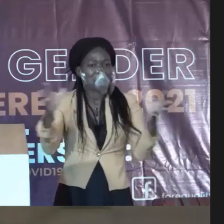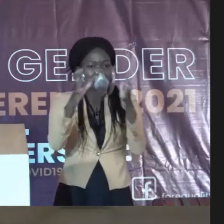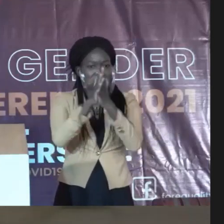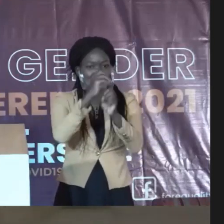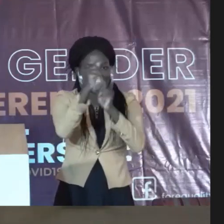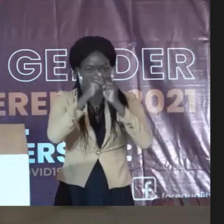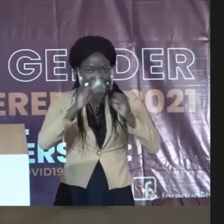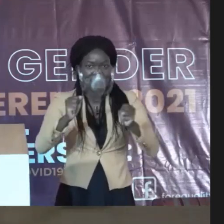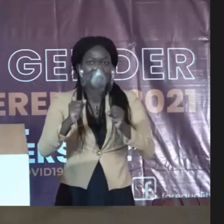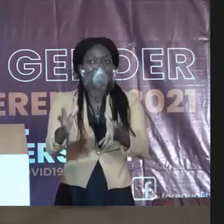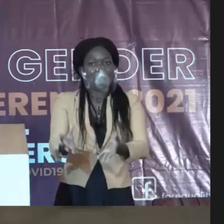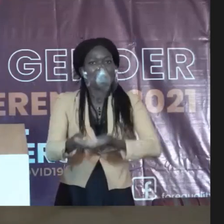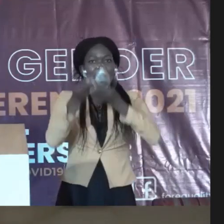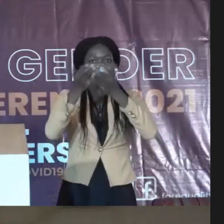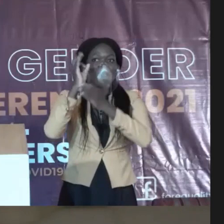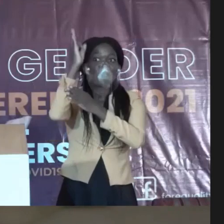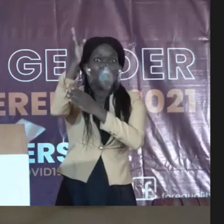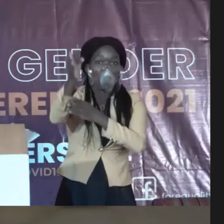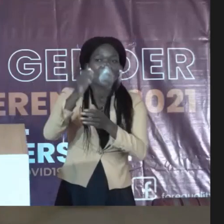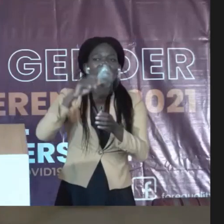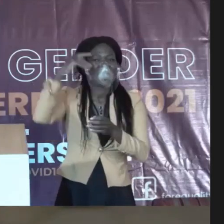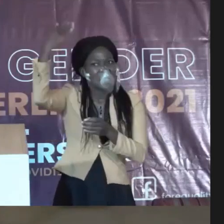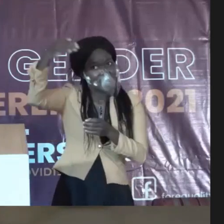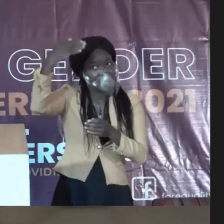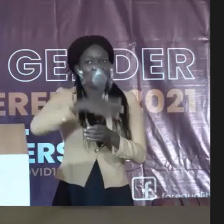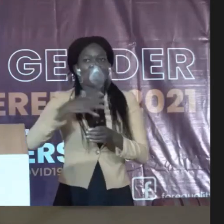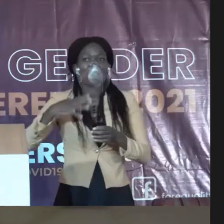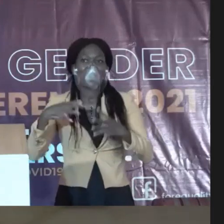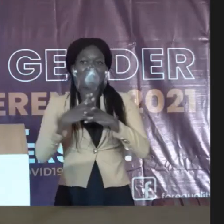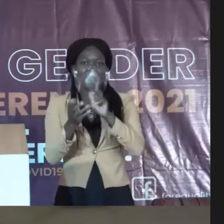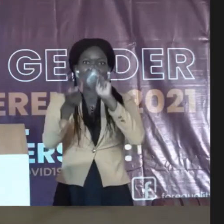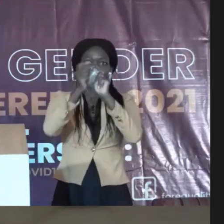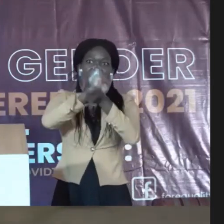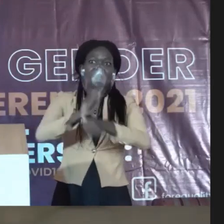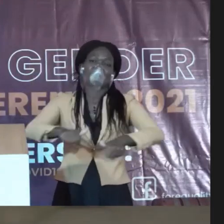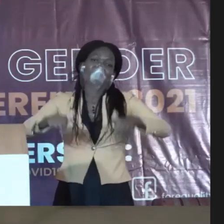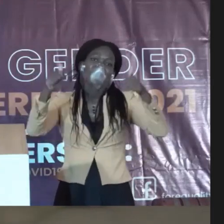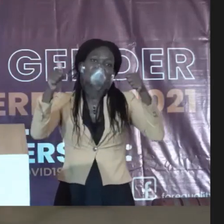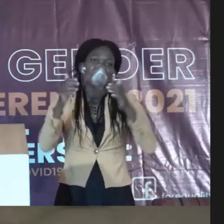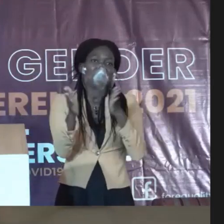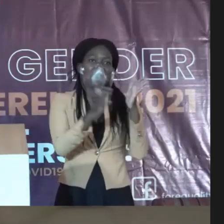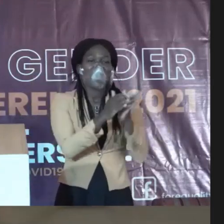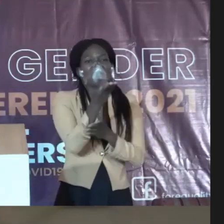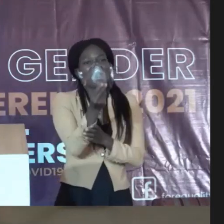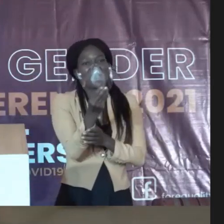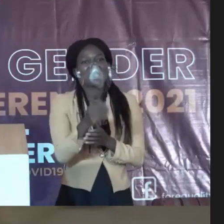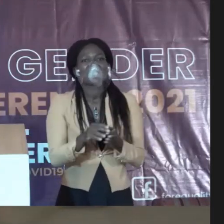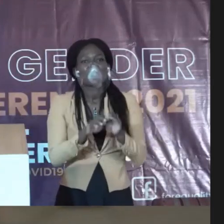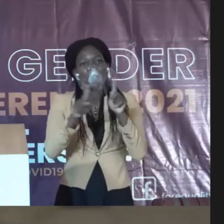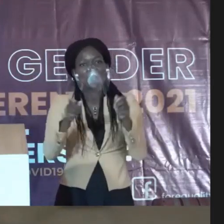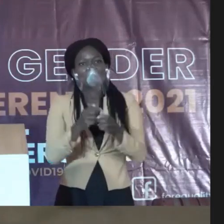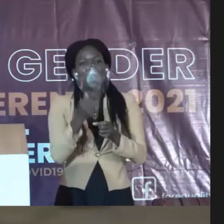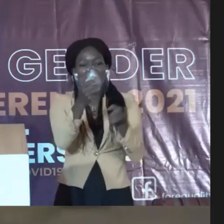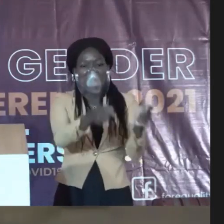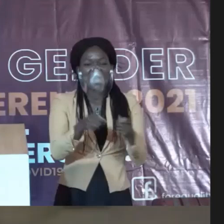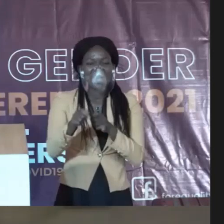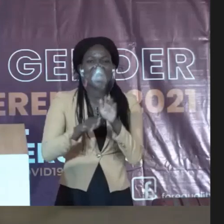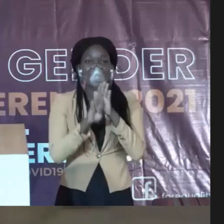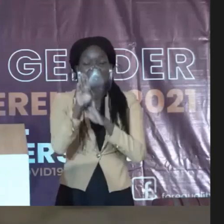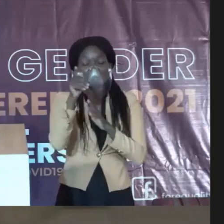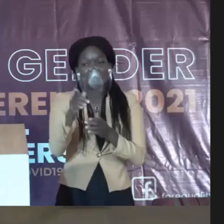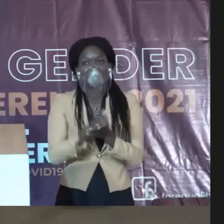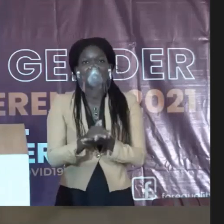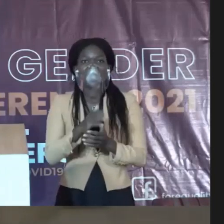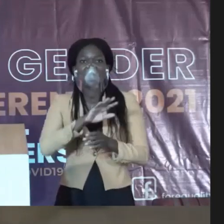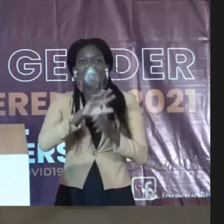in the end, it's women that are going to benefit in terms of financing, in terms of agriculture development in our countries